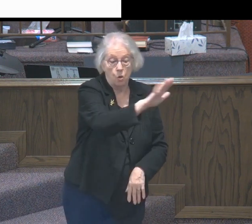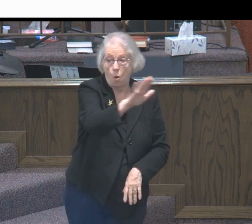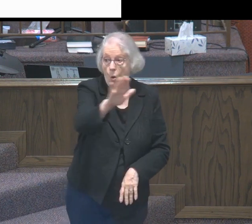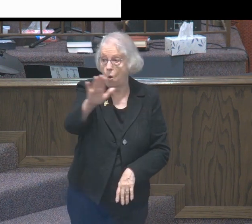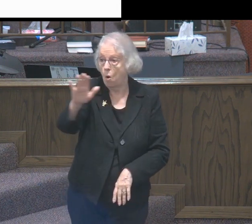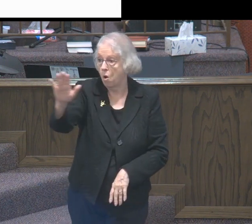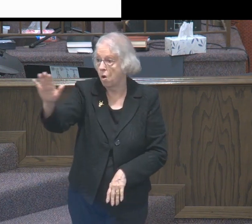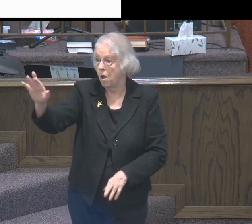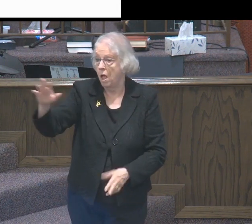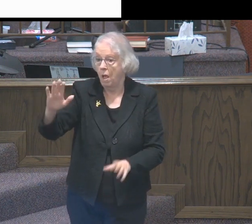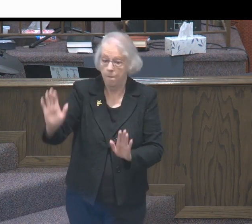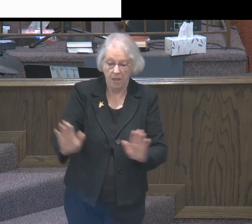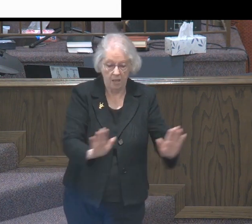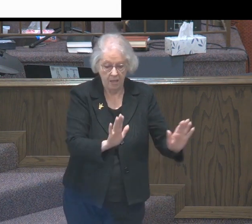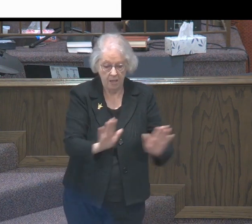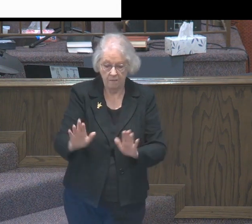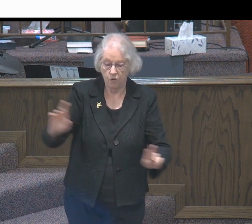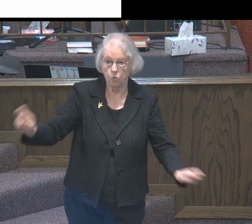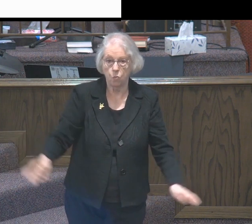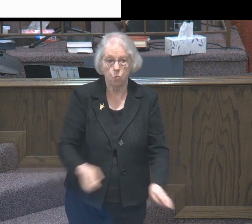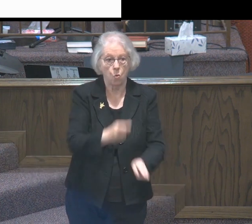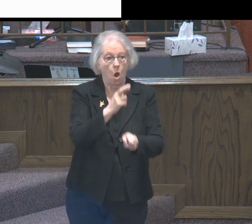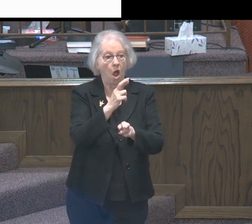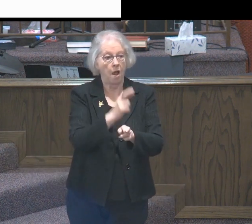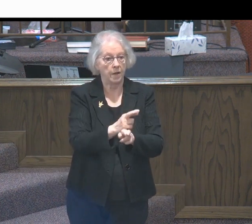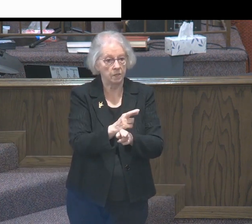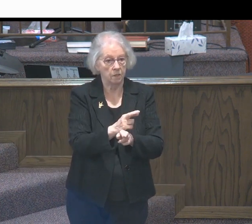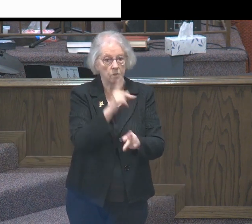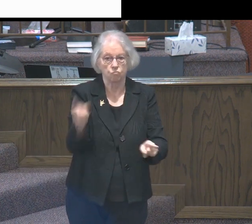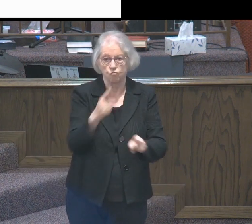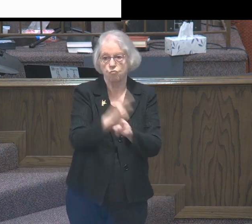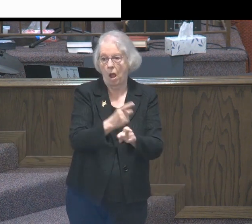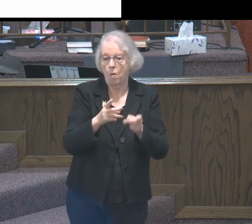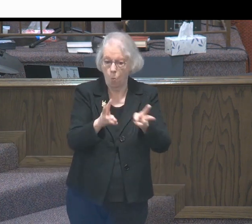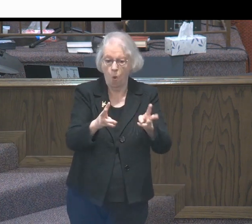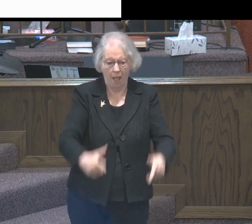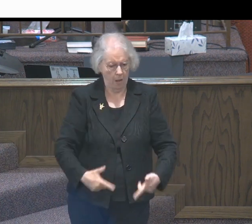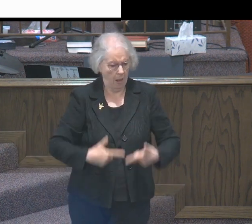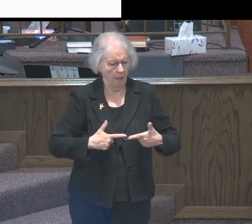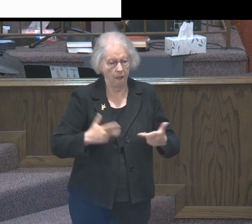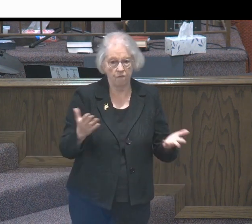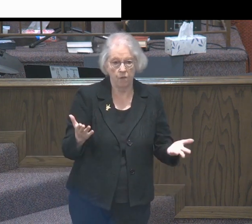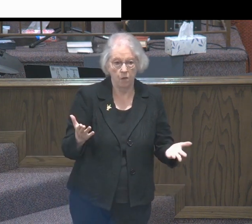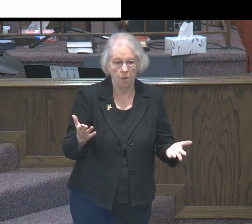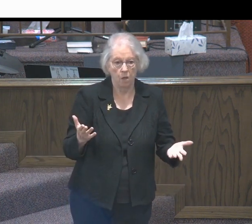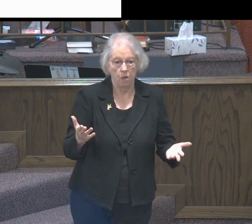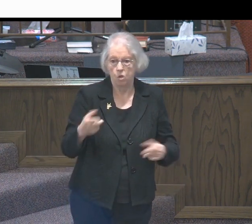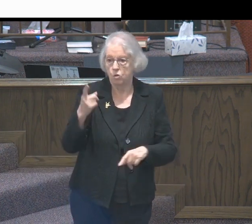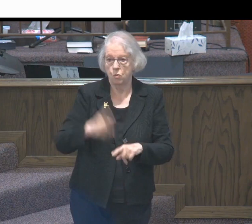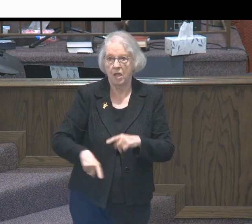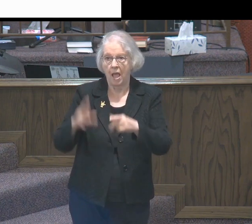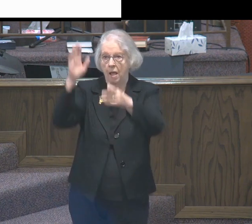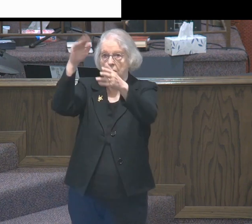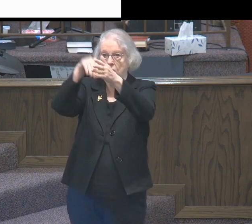the righteousness of the scribes and the Pharisees, you will by no means enter the kingdom of